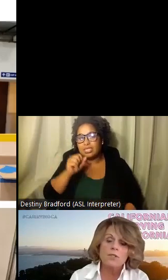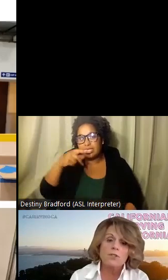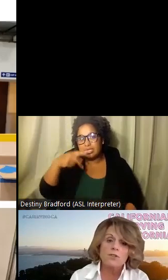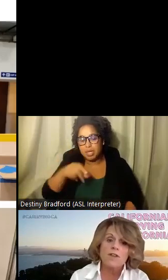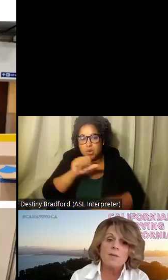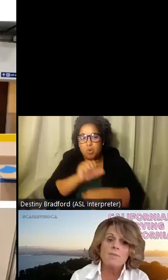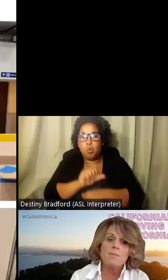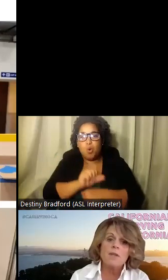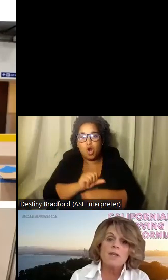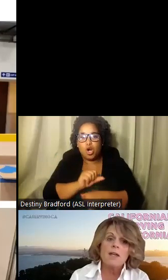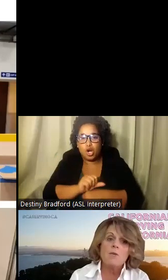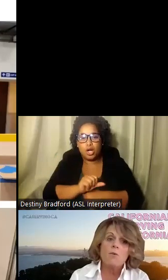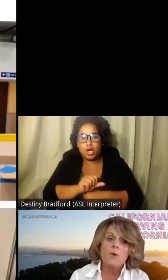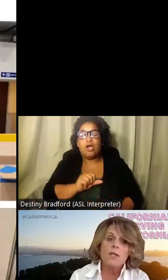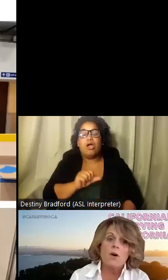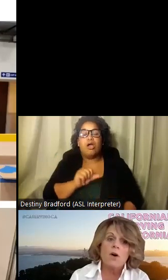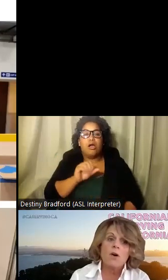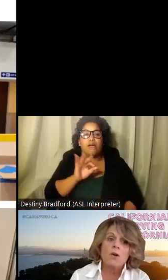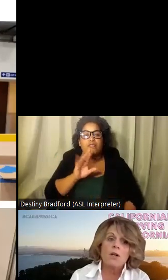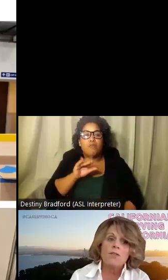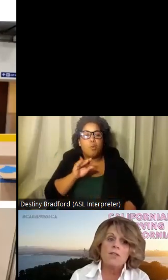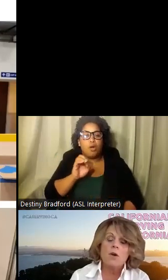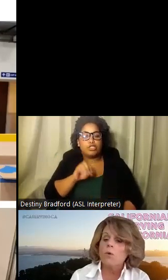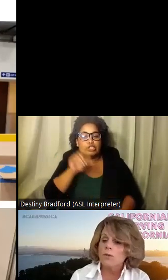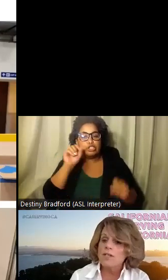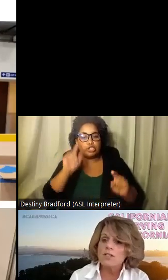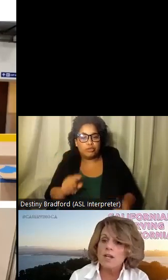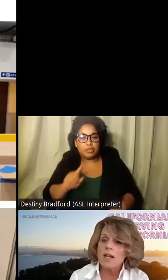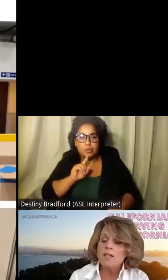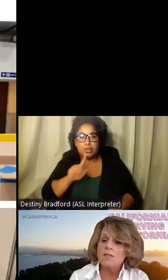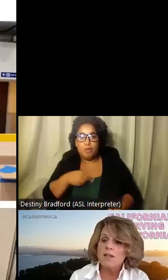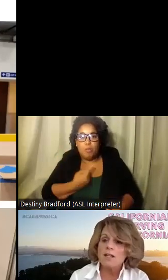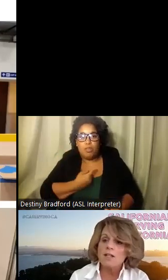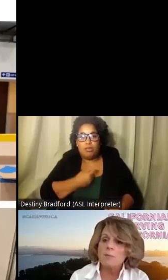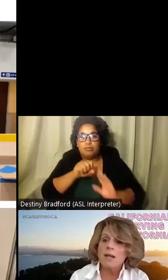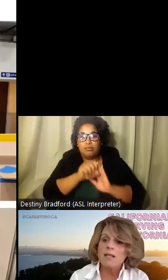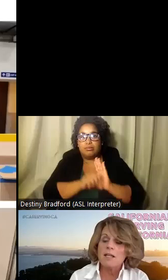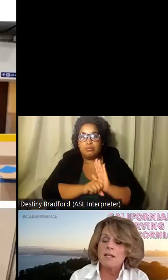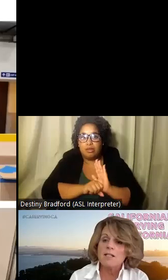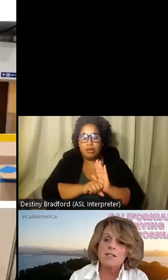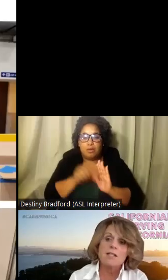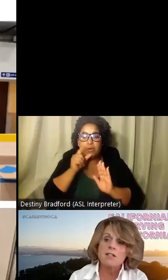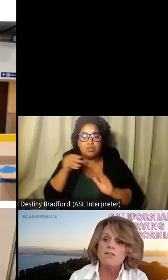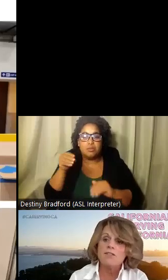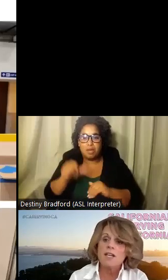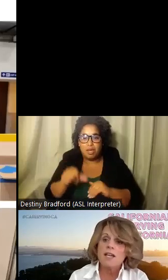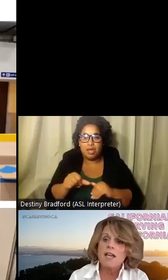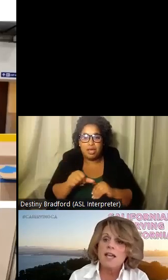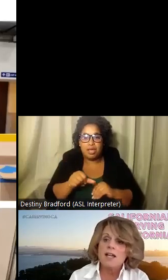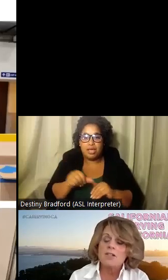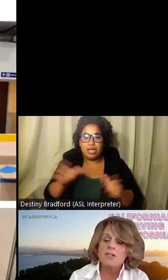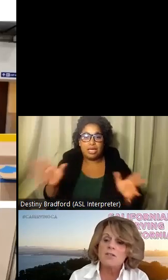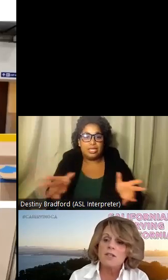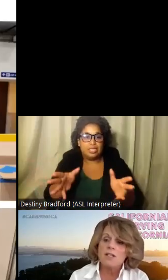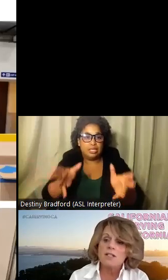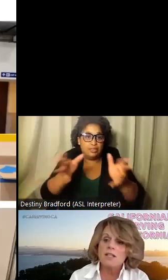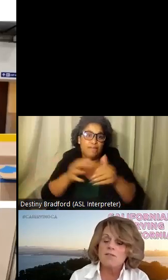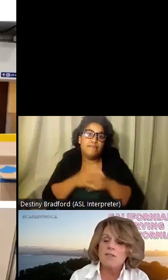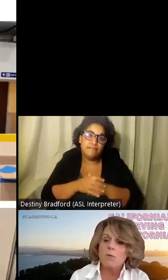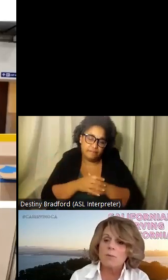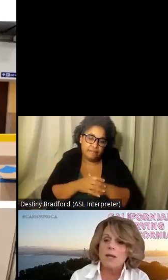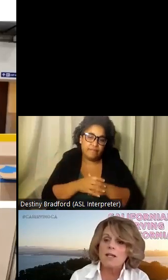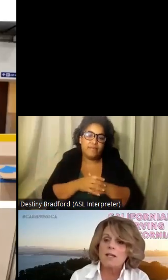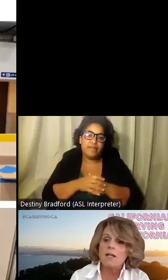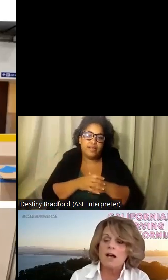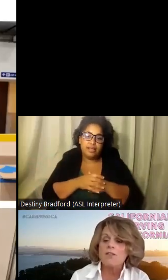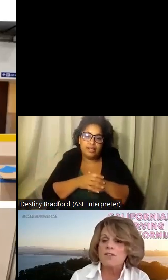Workforce Survey. We are the only state that is paying an incentive, and the incentive